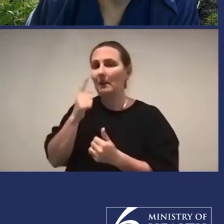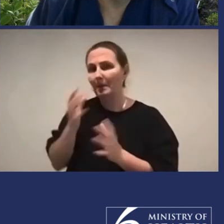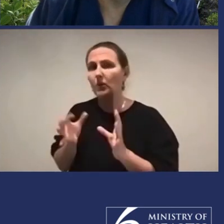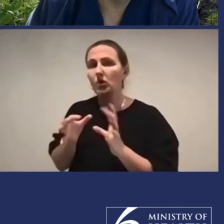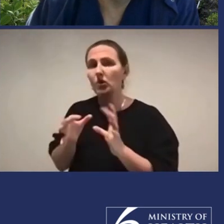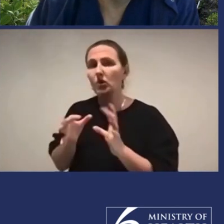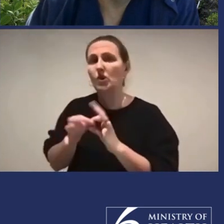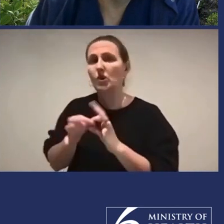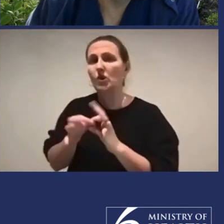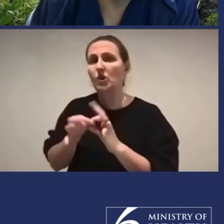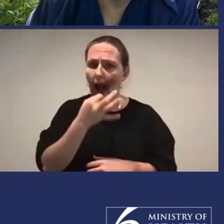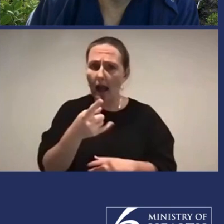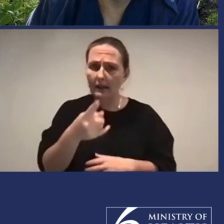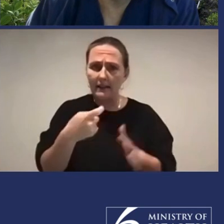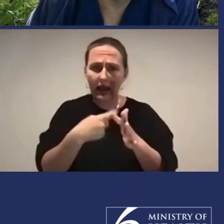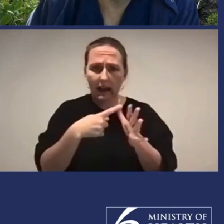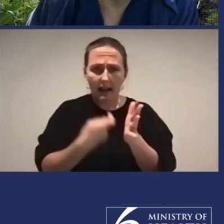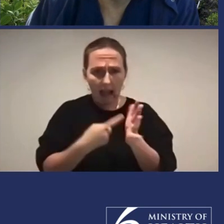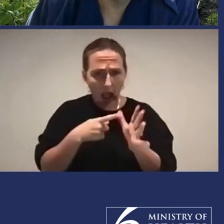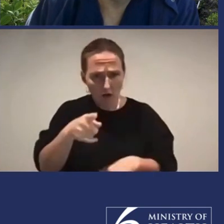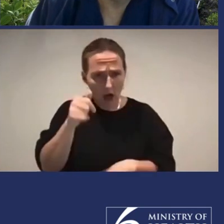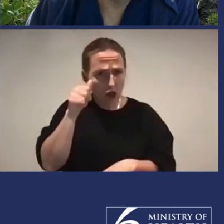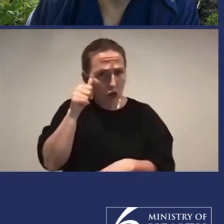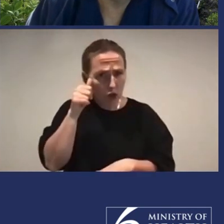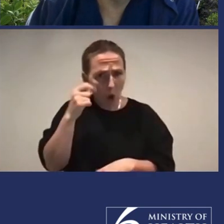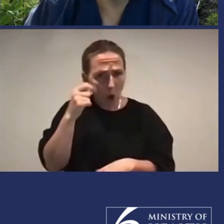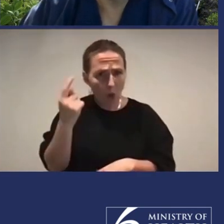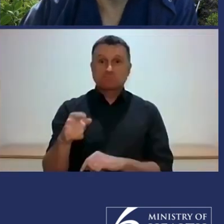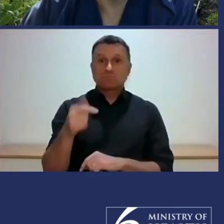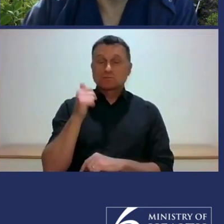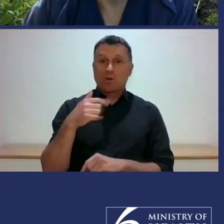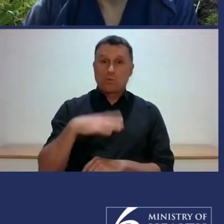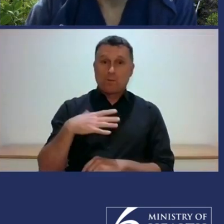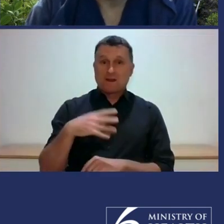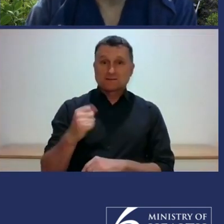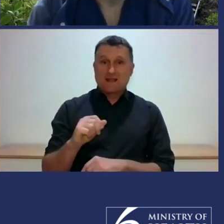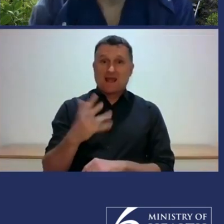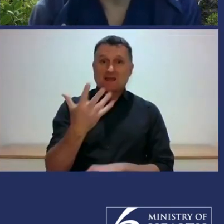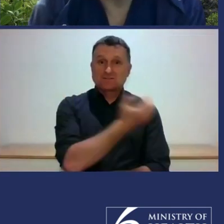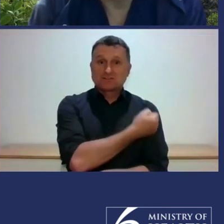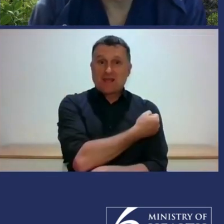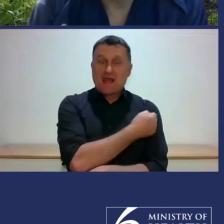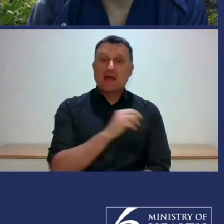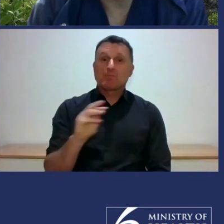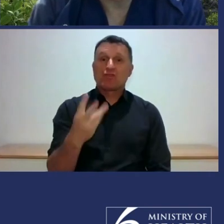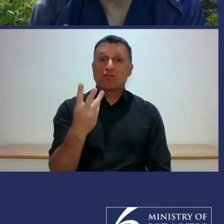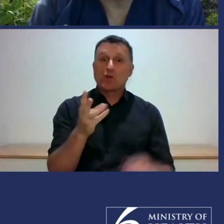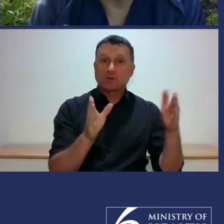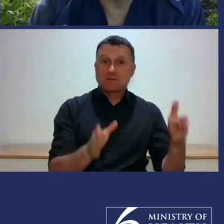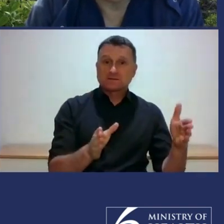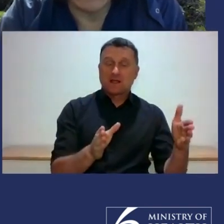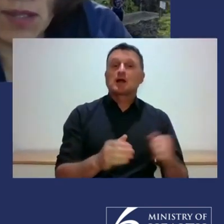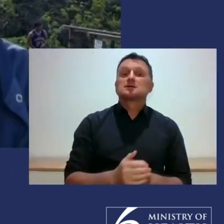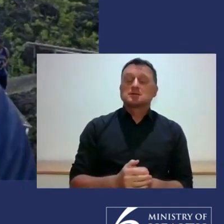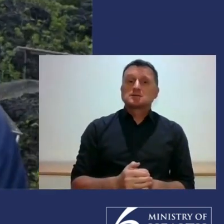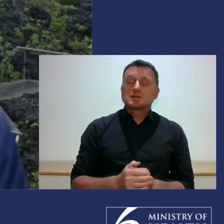Kara, do you know of any pregnant women who have had their jab in the third trimester and had any side effects? Most of the side effects, like Chris was just saying